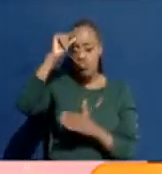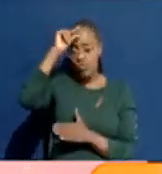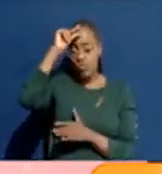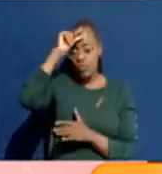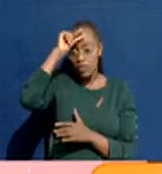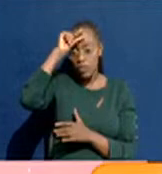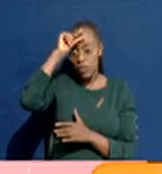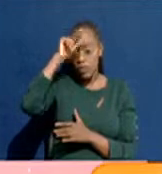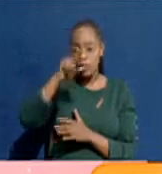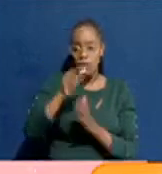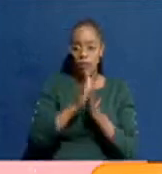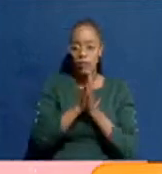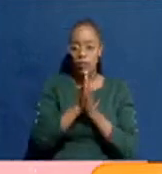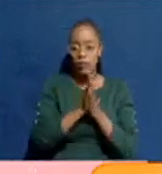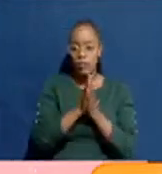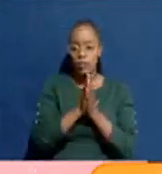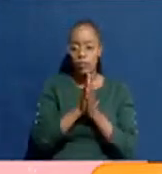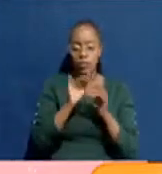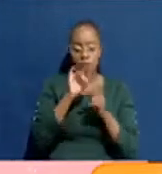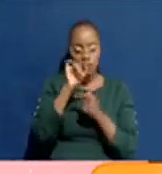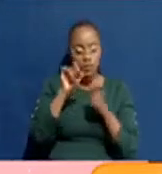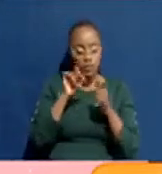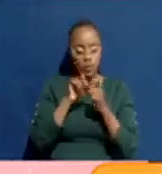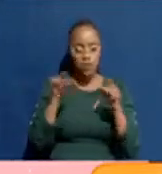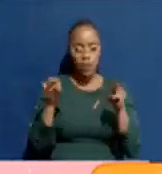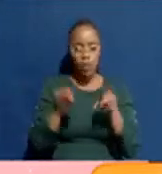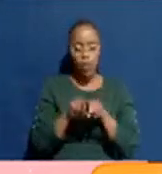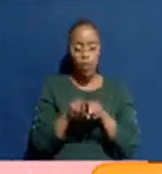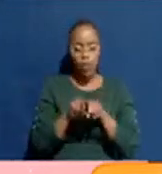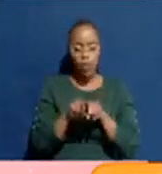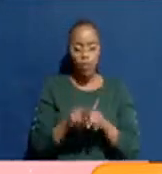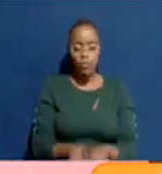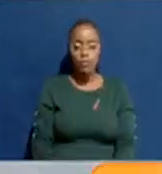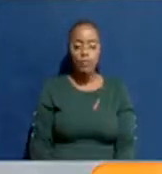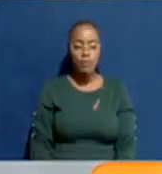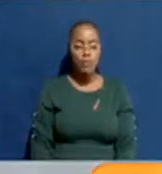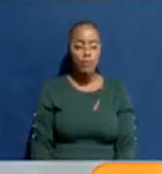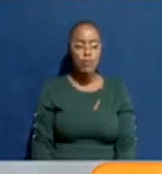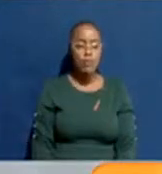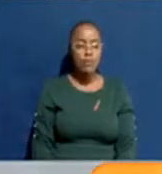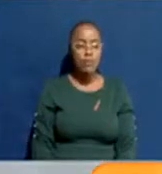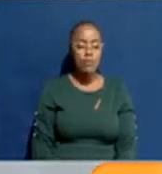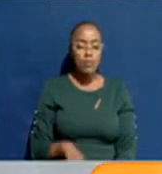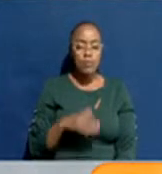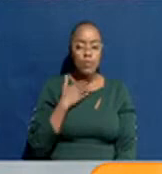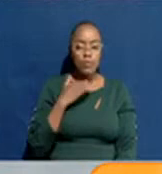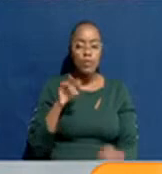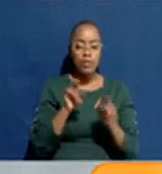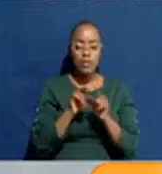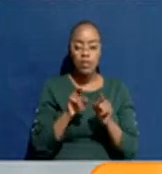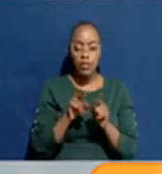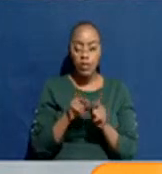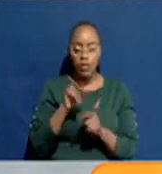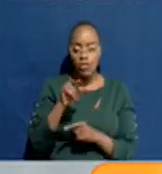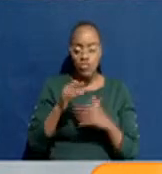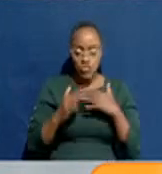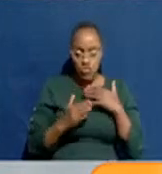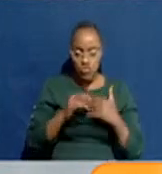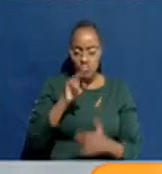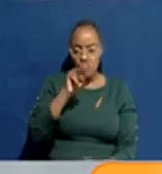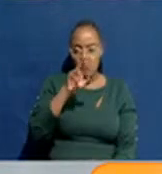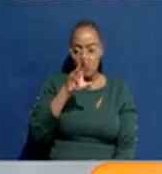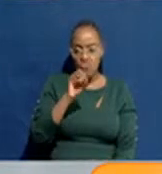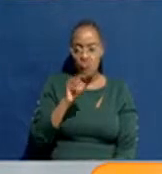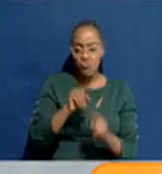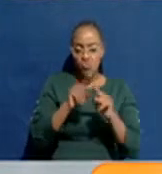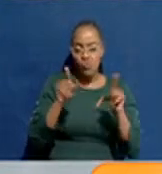administration, their interests are exactly the same. Wow. So I would hate to be in your shoes, Honorable Nyoro, but